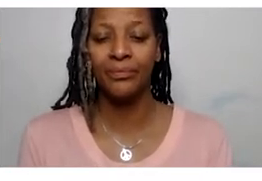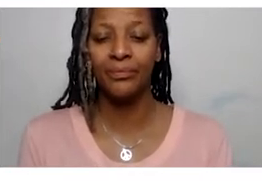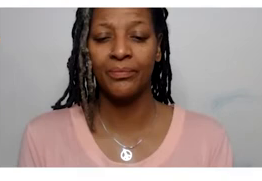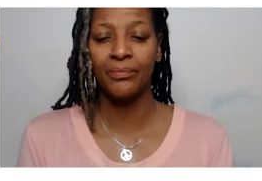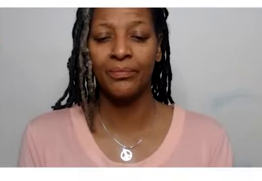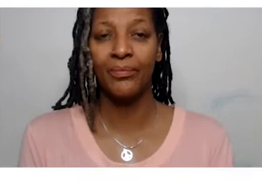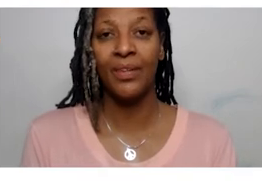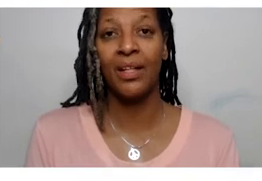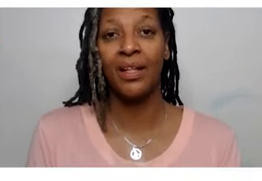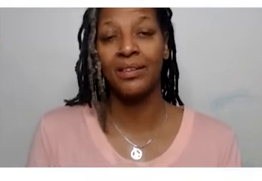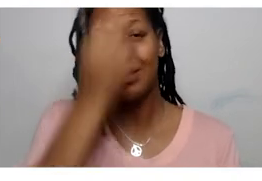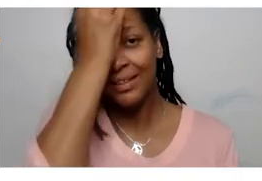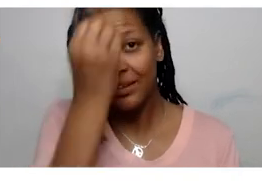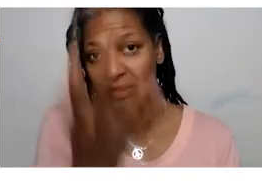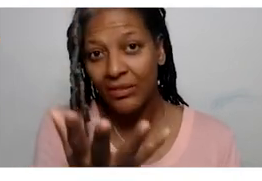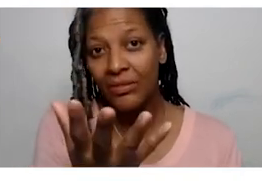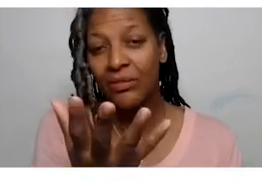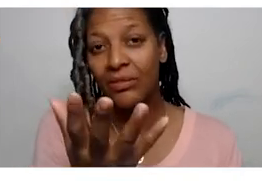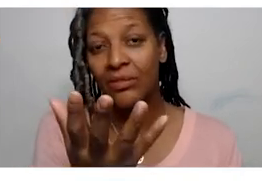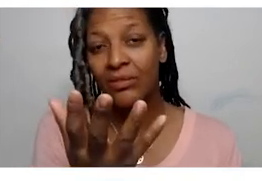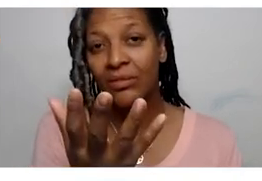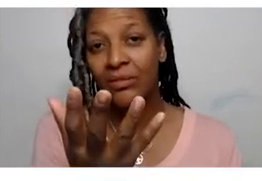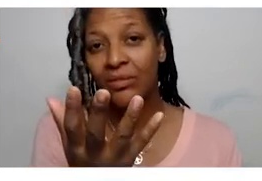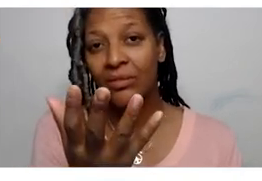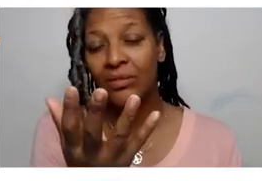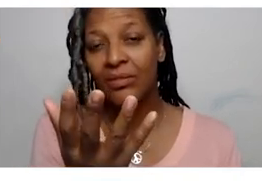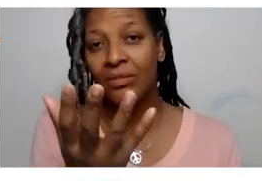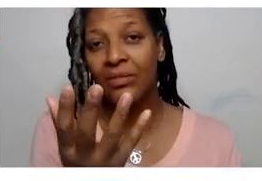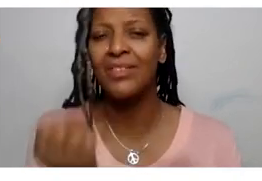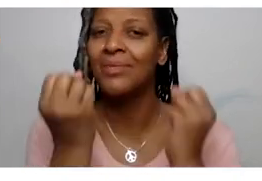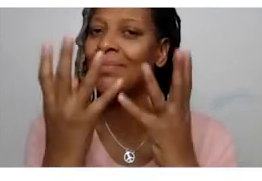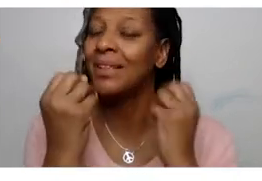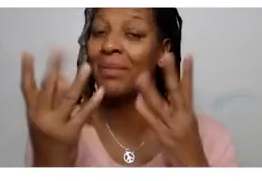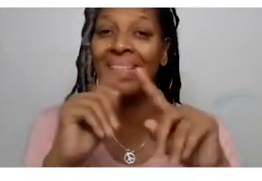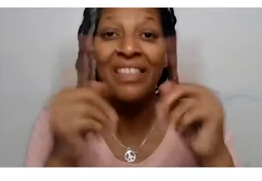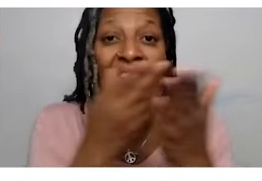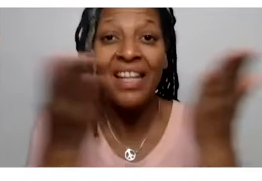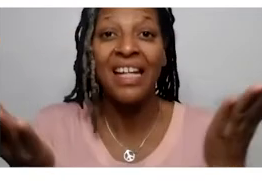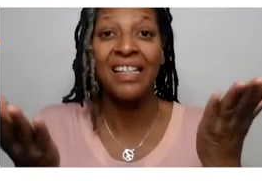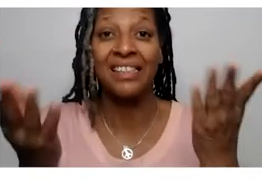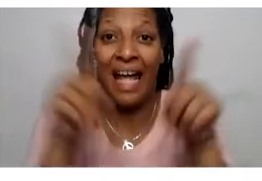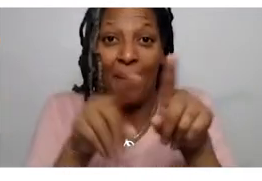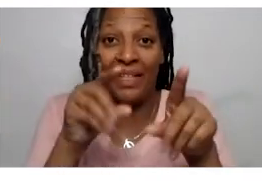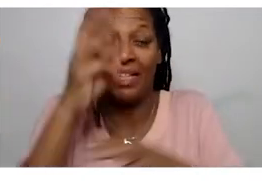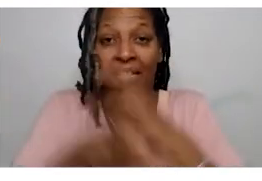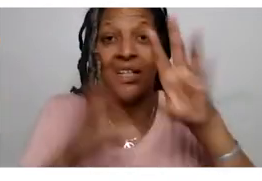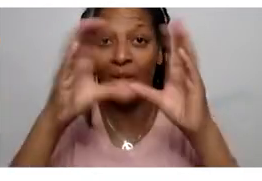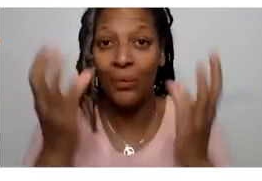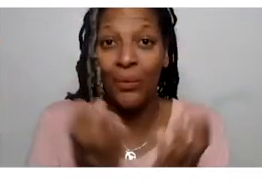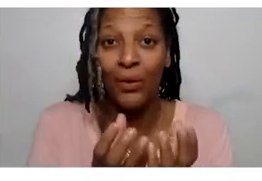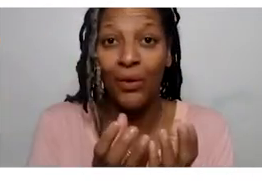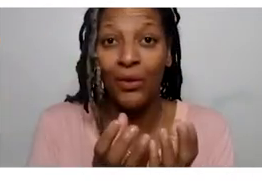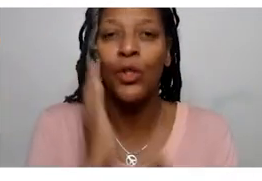I need you to know that, man, there's so many things going on in the world. I won't lie to you, you're going to see